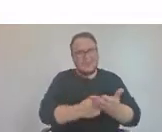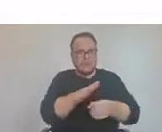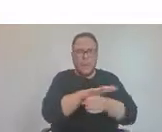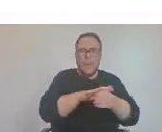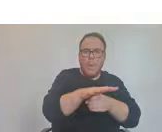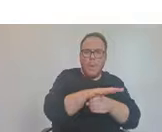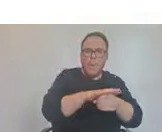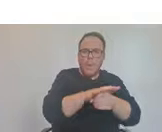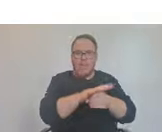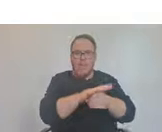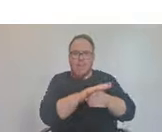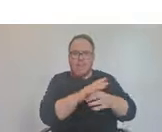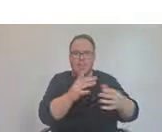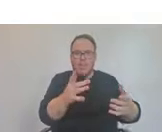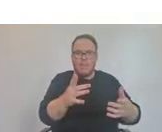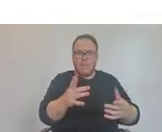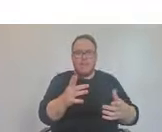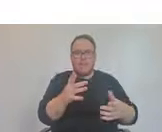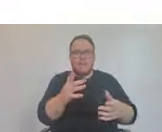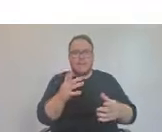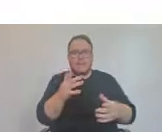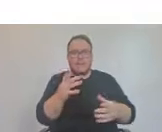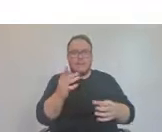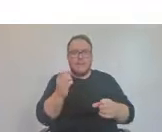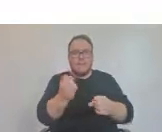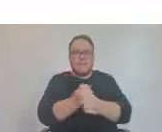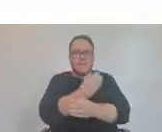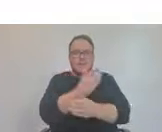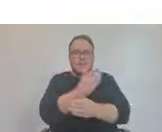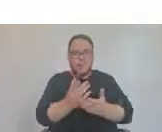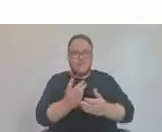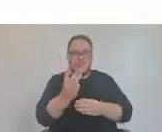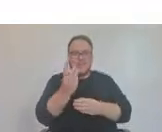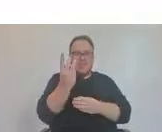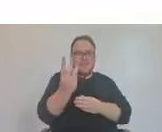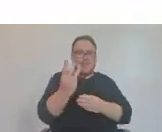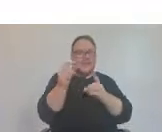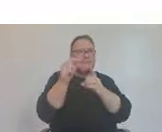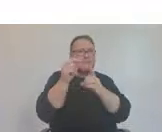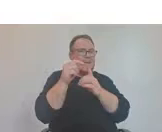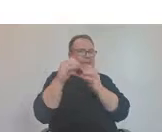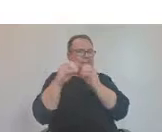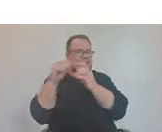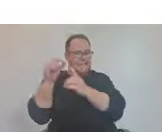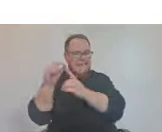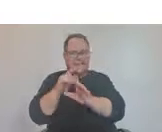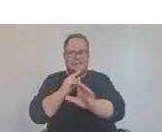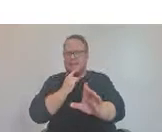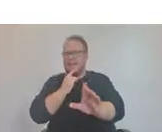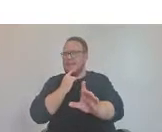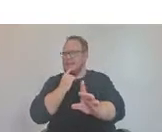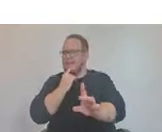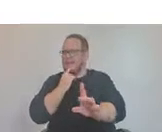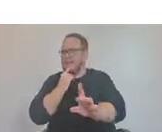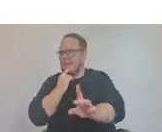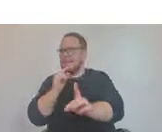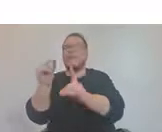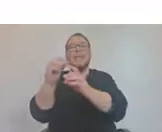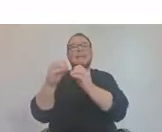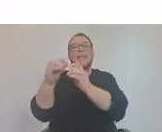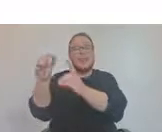3 place-based partnerships, PBPs, which is quite difficult to say. There are also